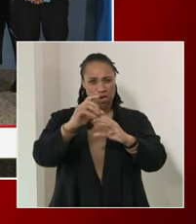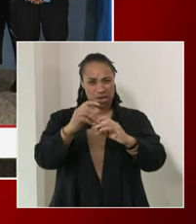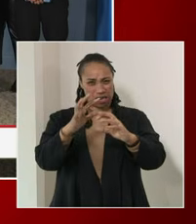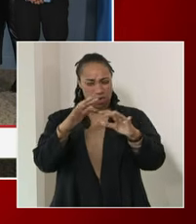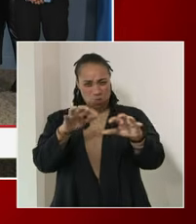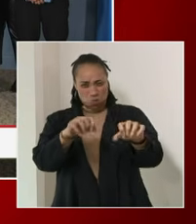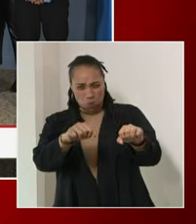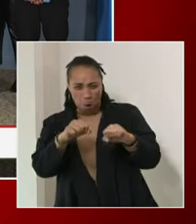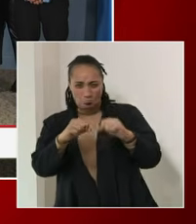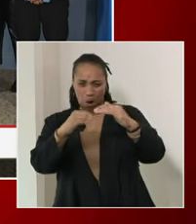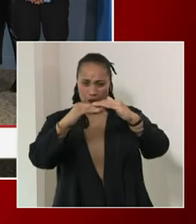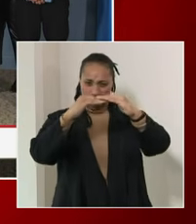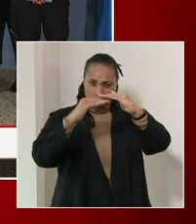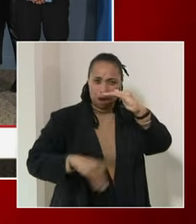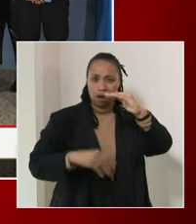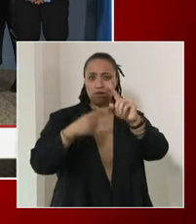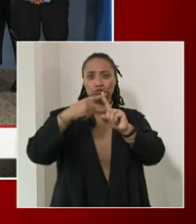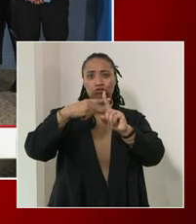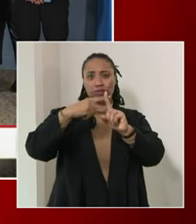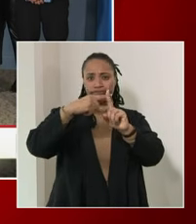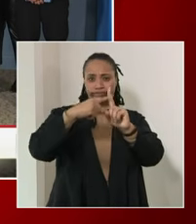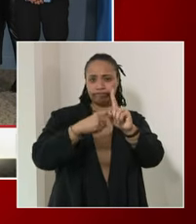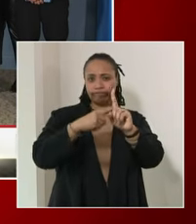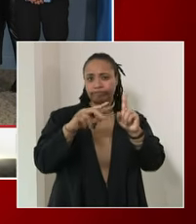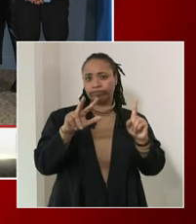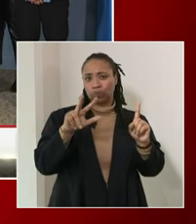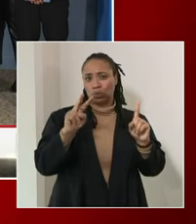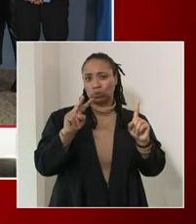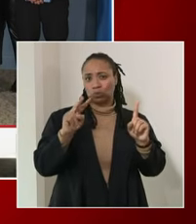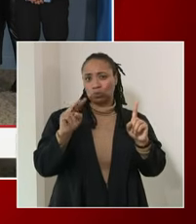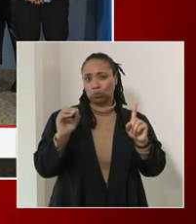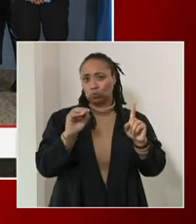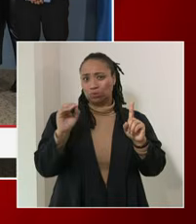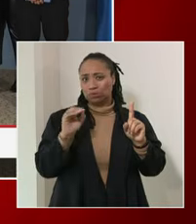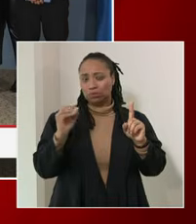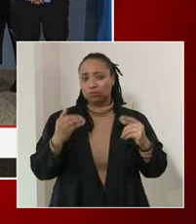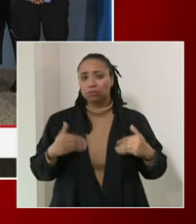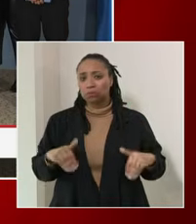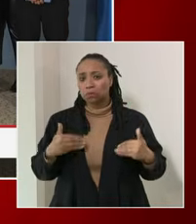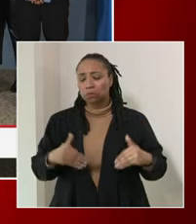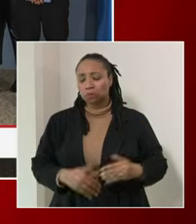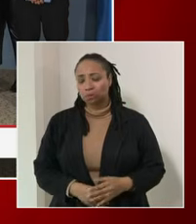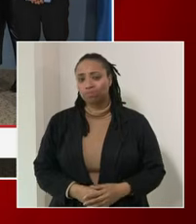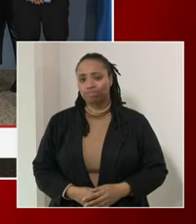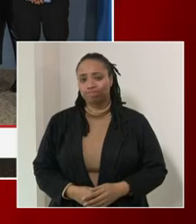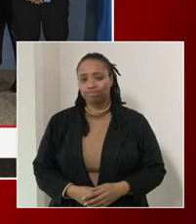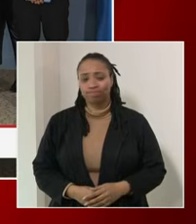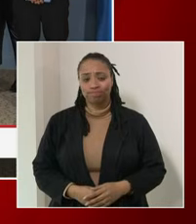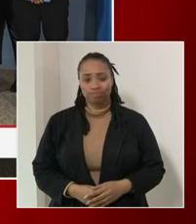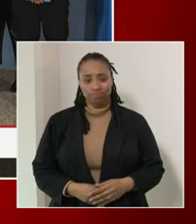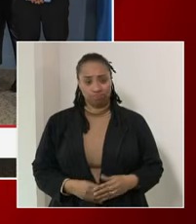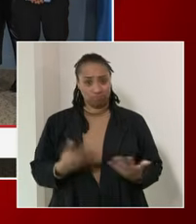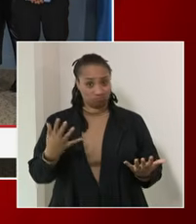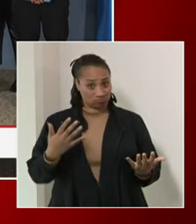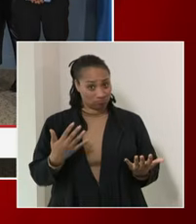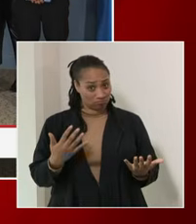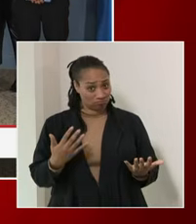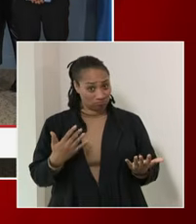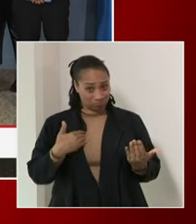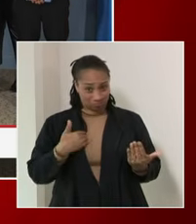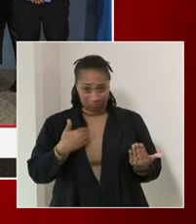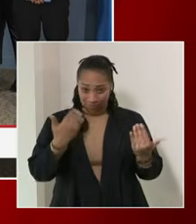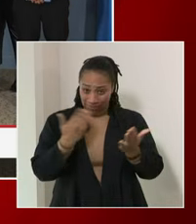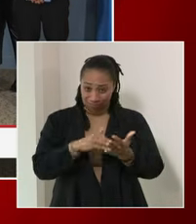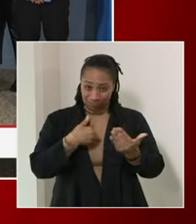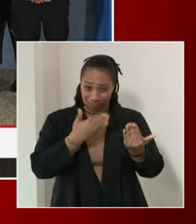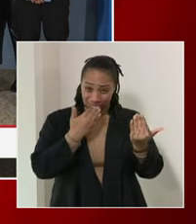conditions we are responding to. I remain very grateful for the Herculean efforts of